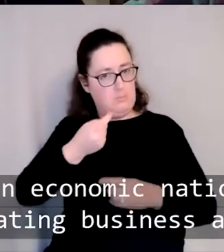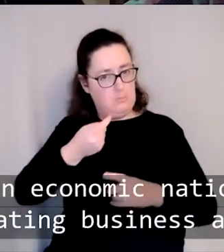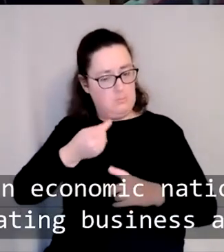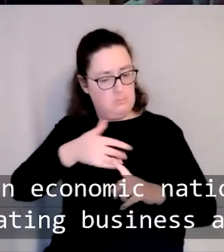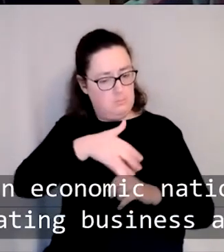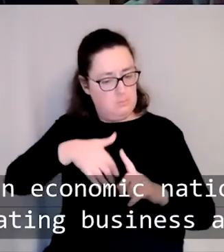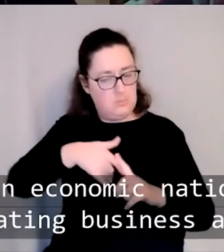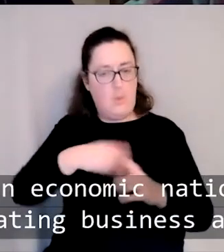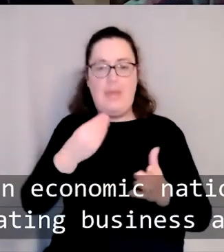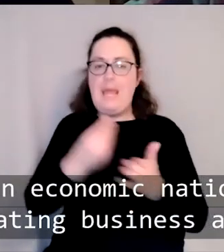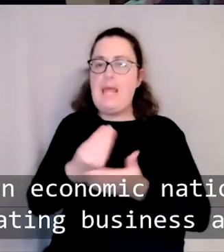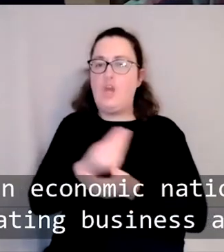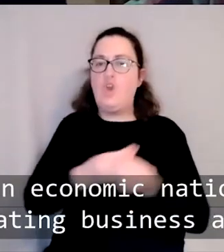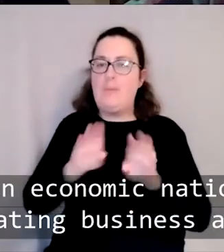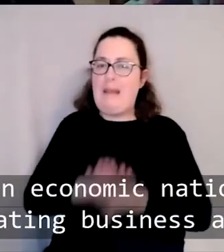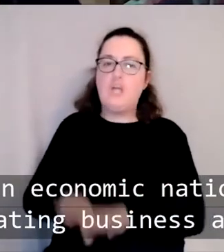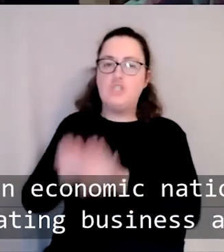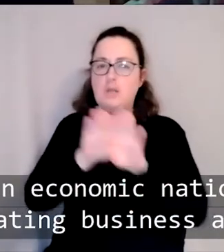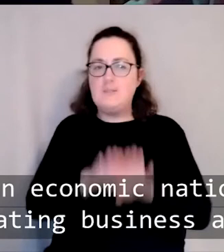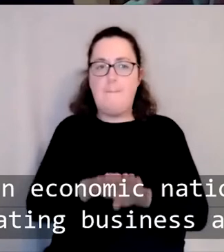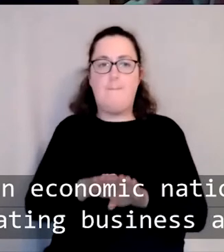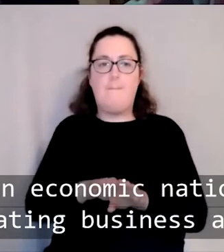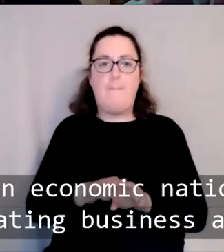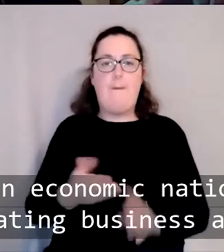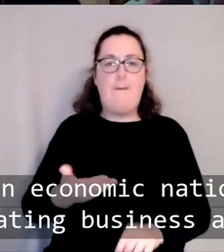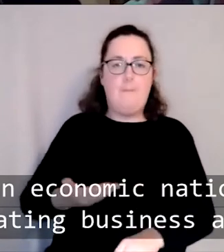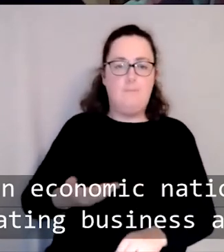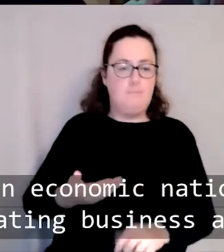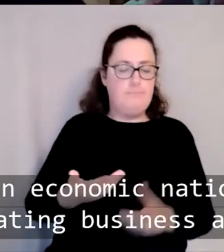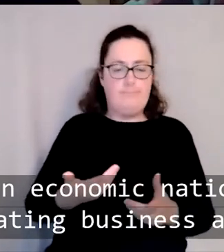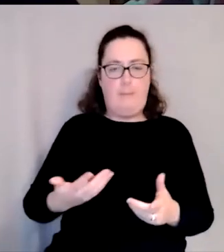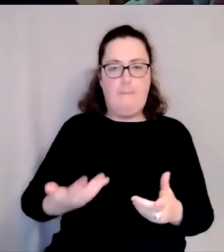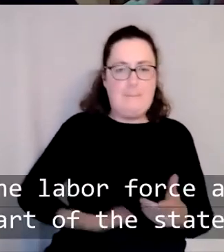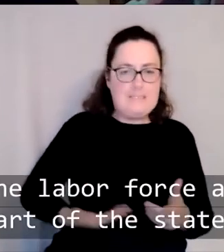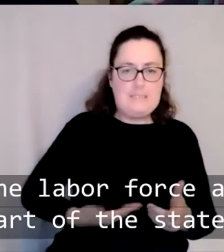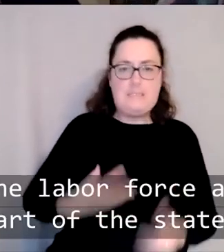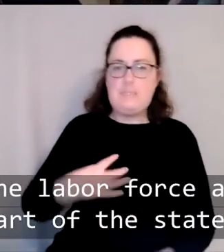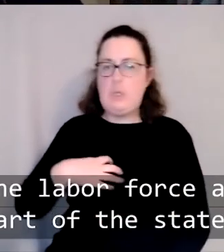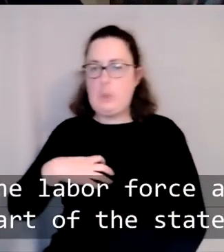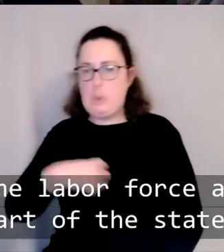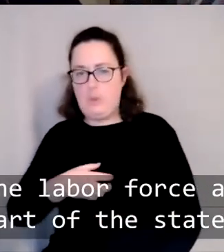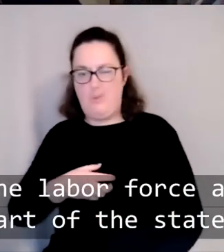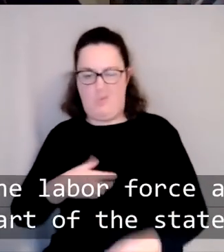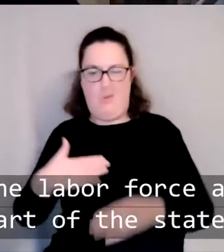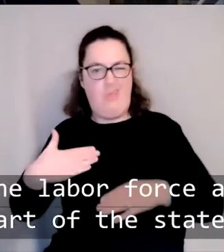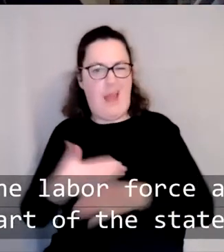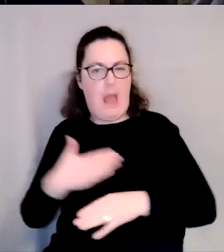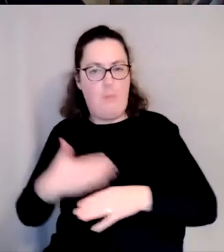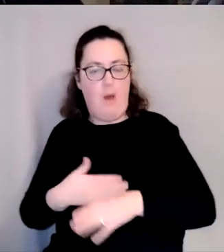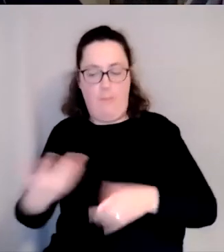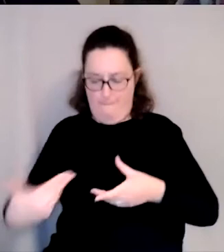economic nationalism. It was, treating business and unions, the labor force, as part of the